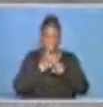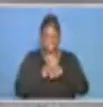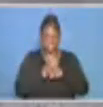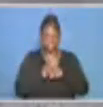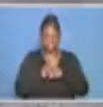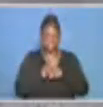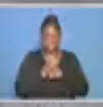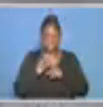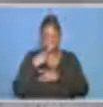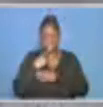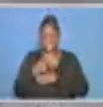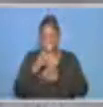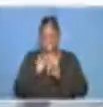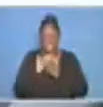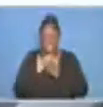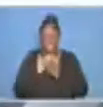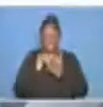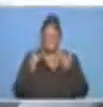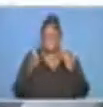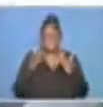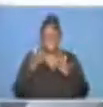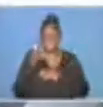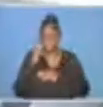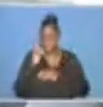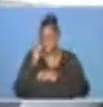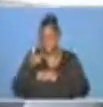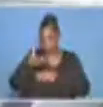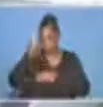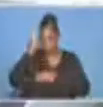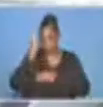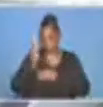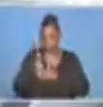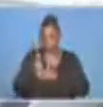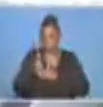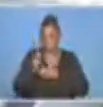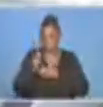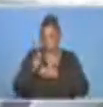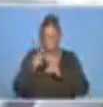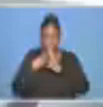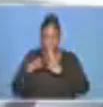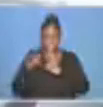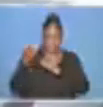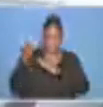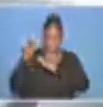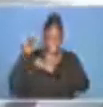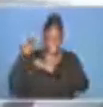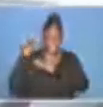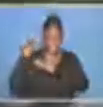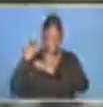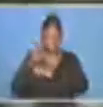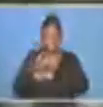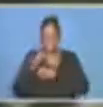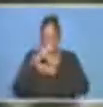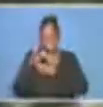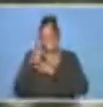scene taped marked the scene, while what appeared to be a single bullet hole pierced the rear glass of the vehicle parked in the lot of a business establishment at